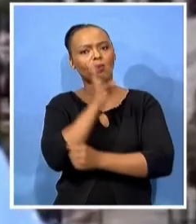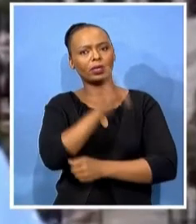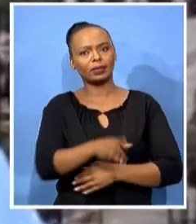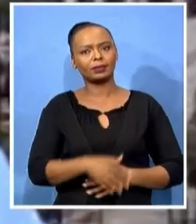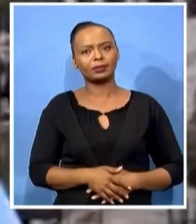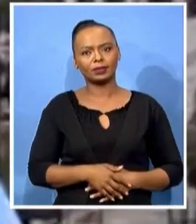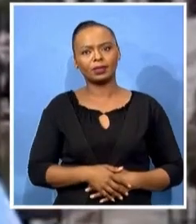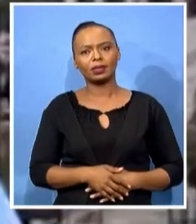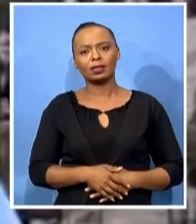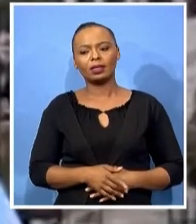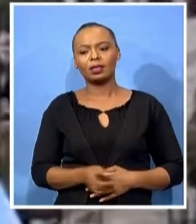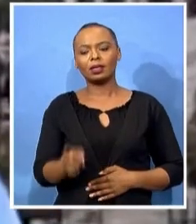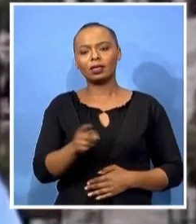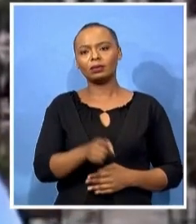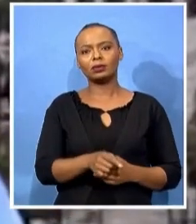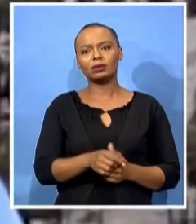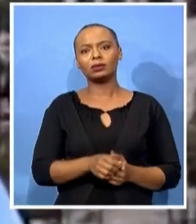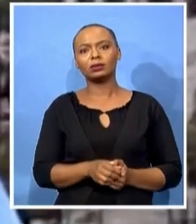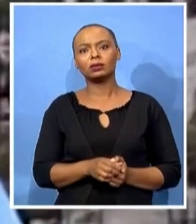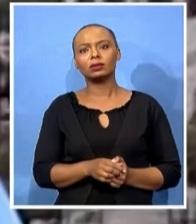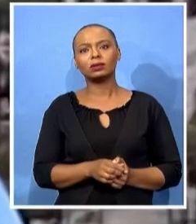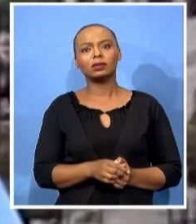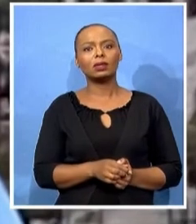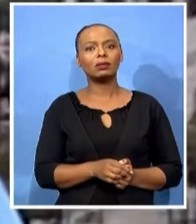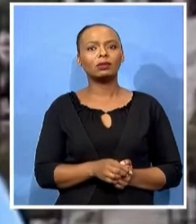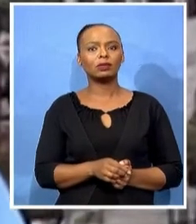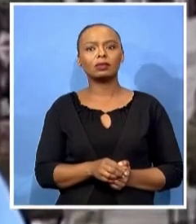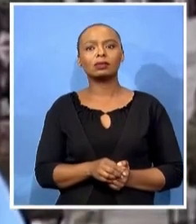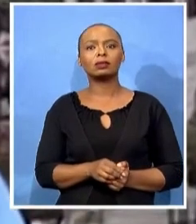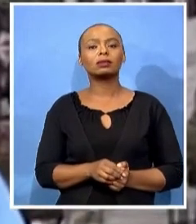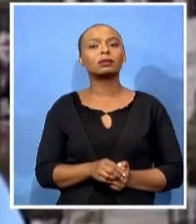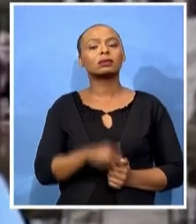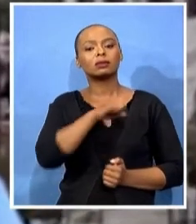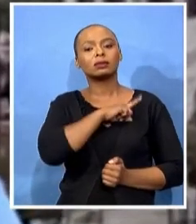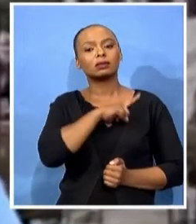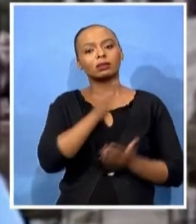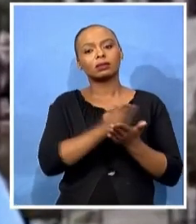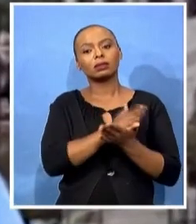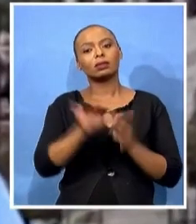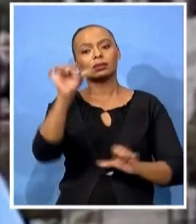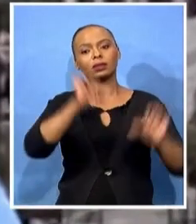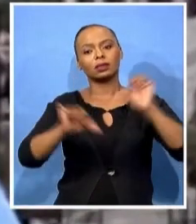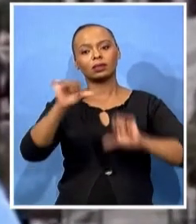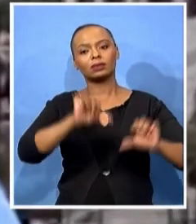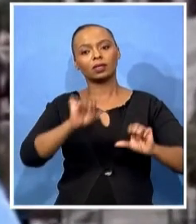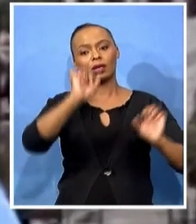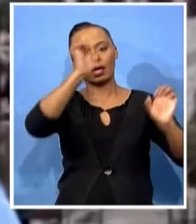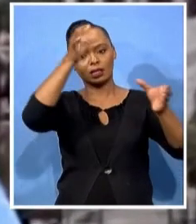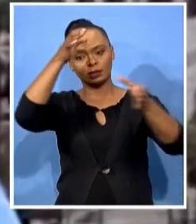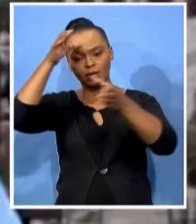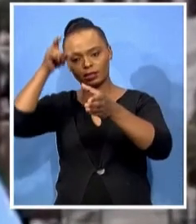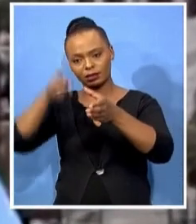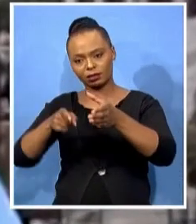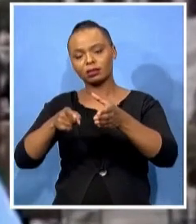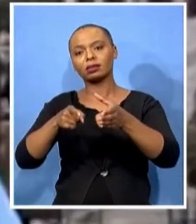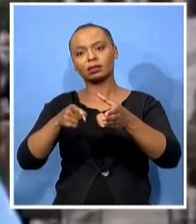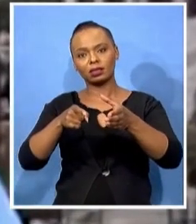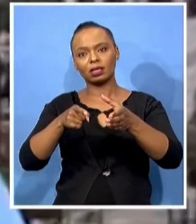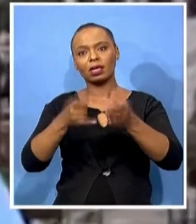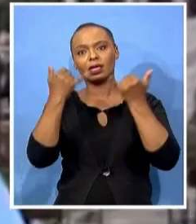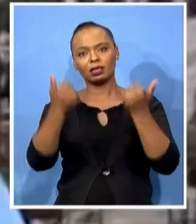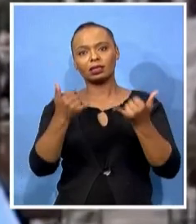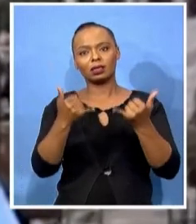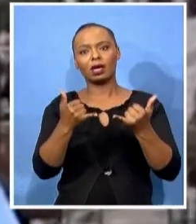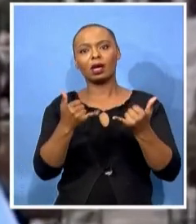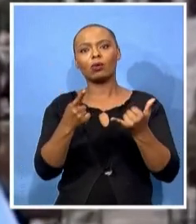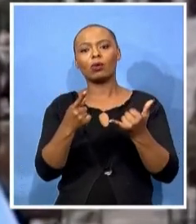and interviews with several leading scientific experts and industry insiders confirm criticism that South Africa delayed in